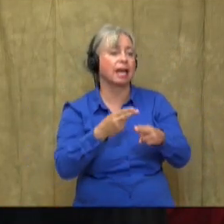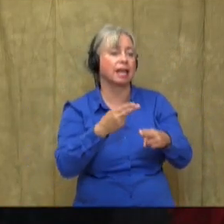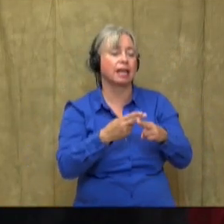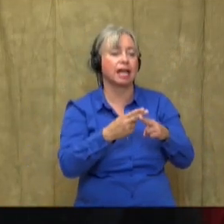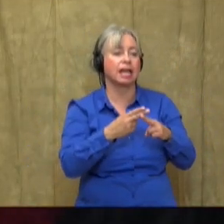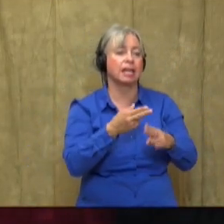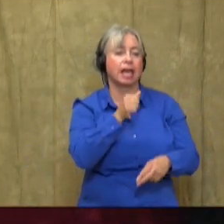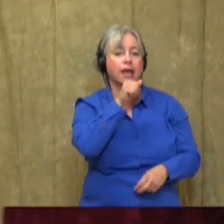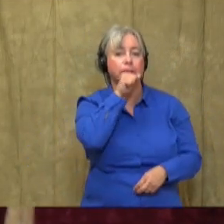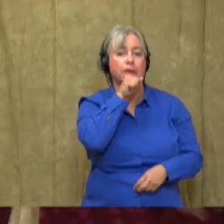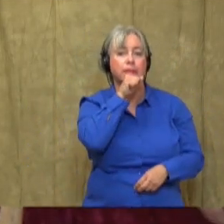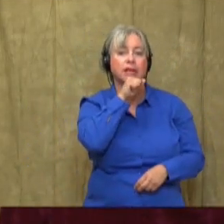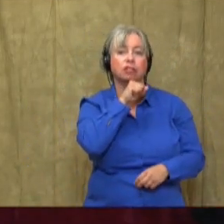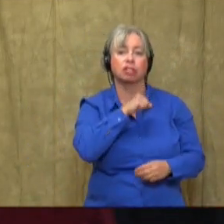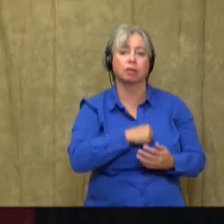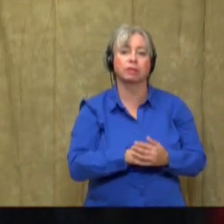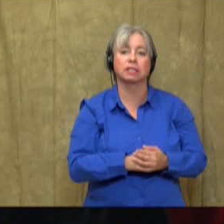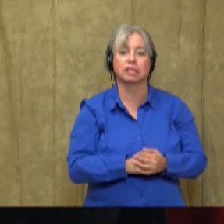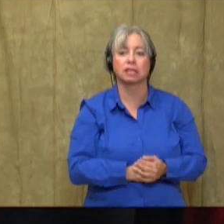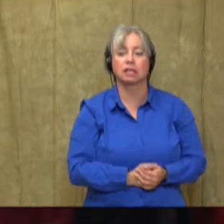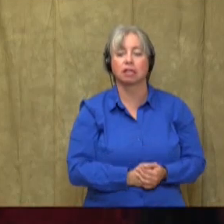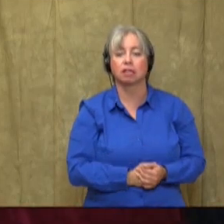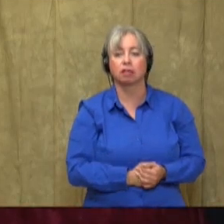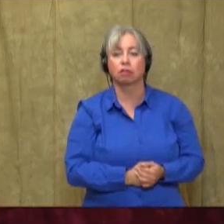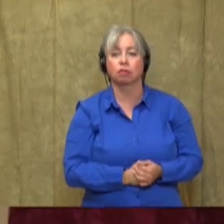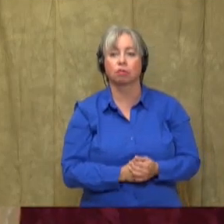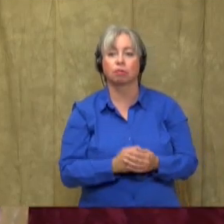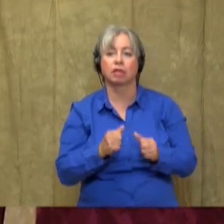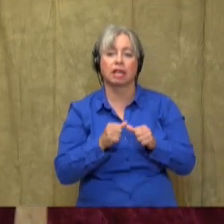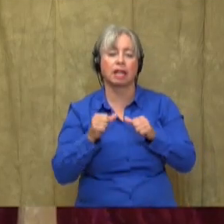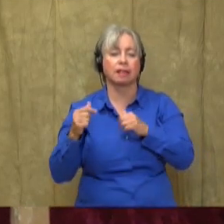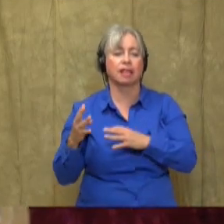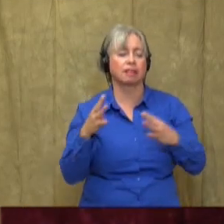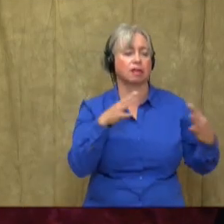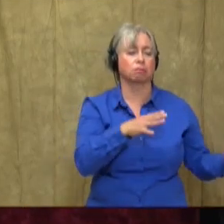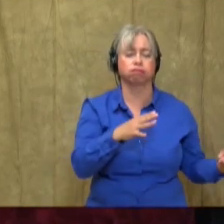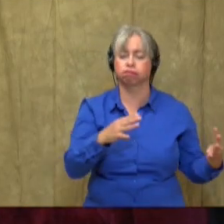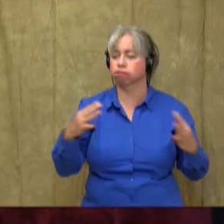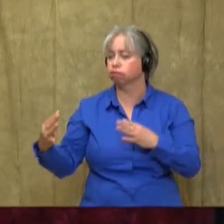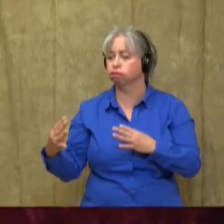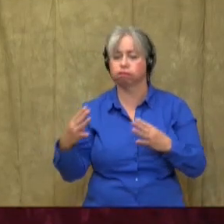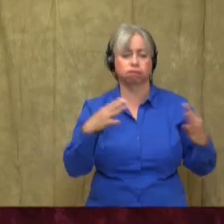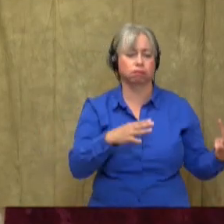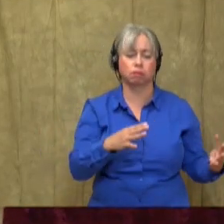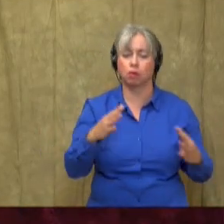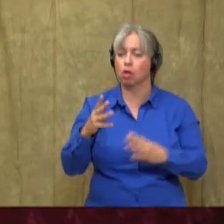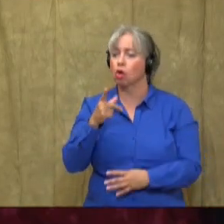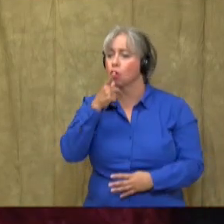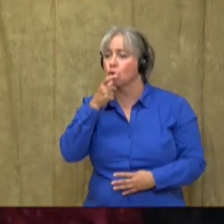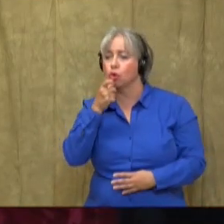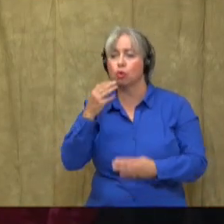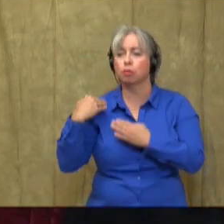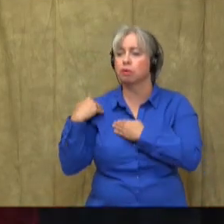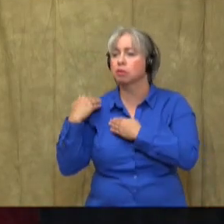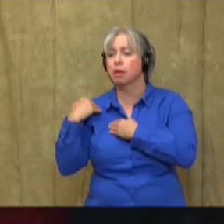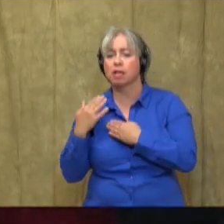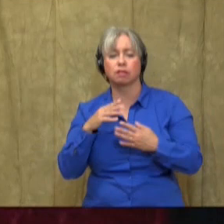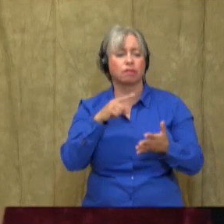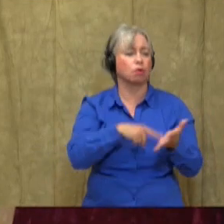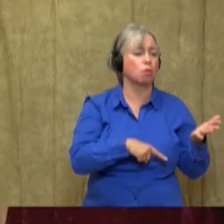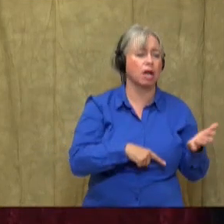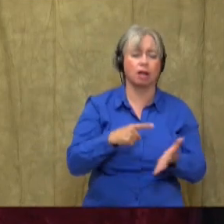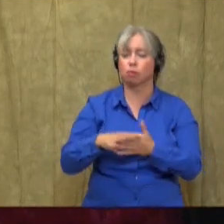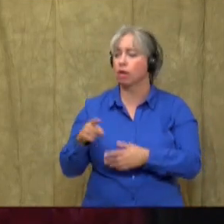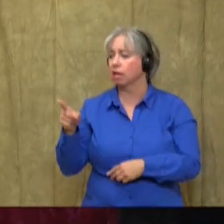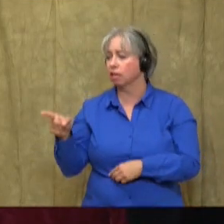Well, these two had you can read it up here, had a continual battle with each other over who had the responsibility and who had the